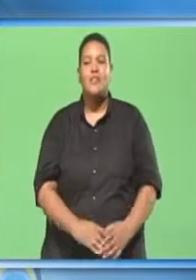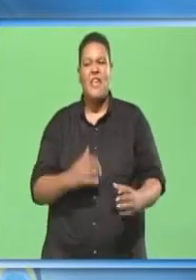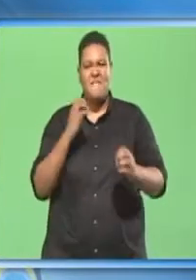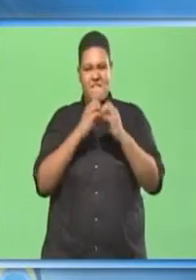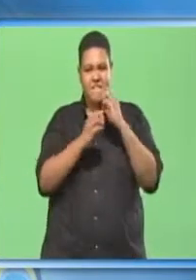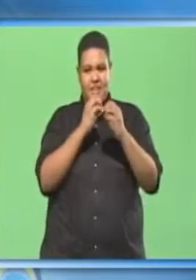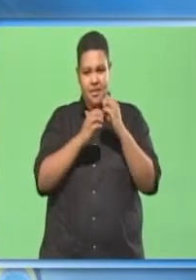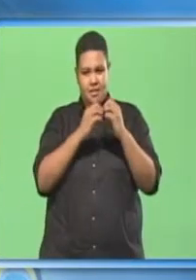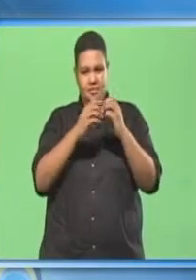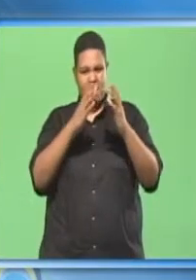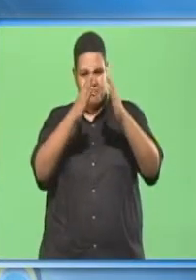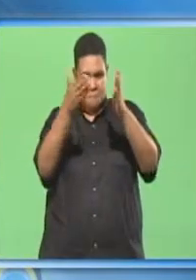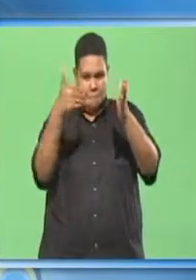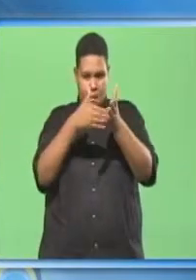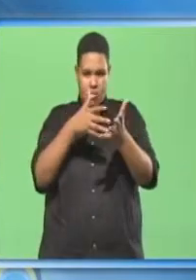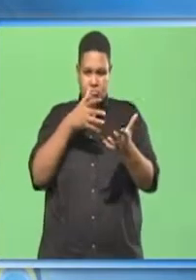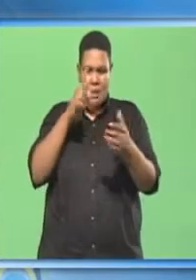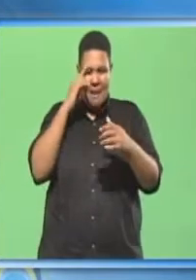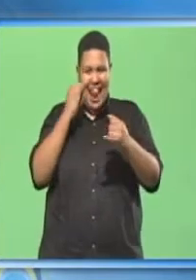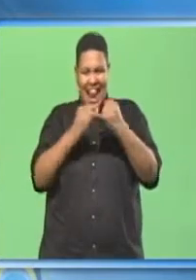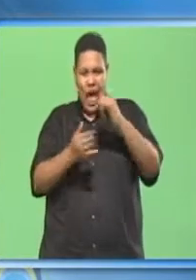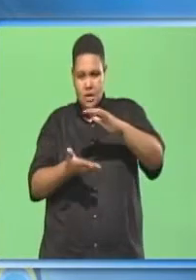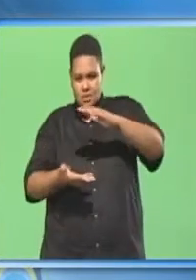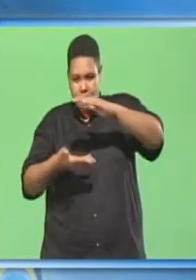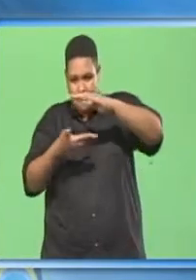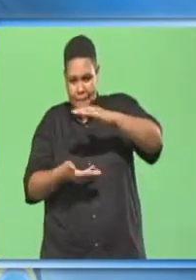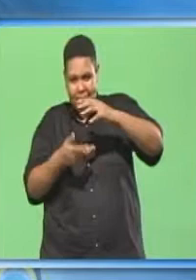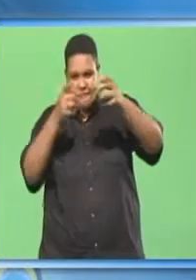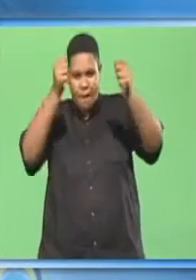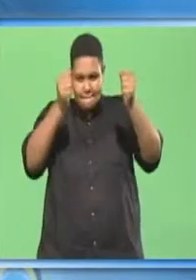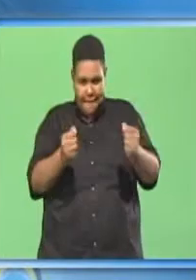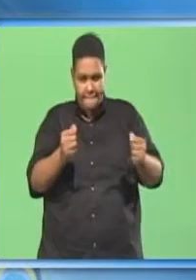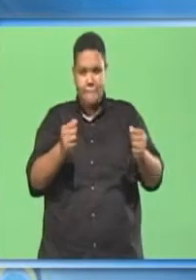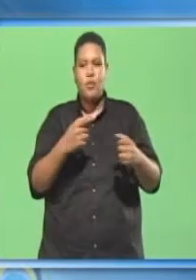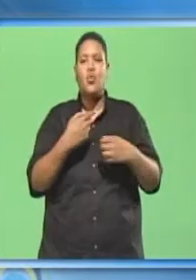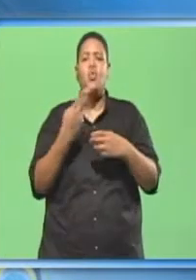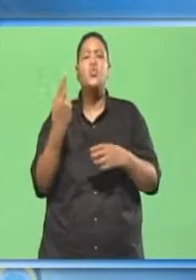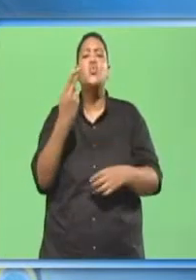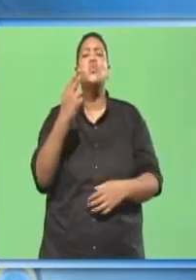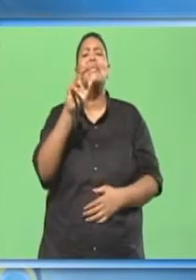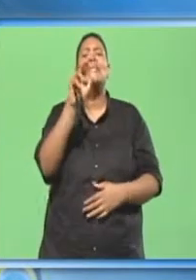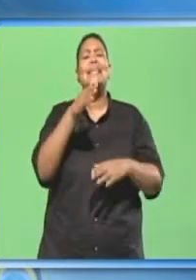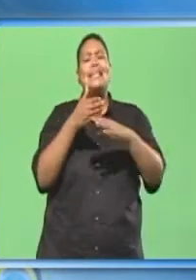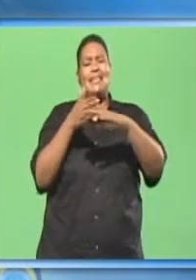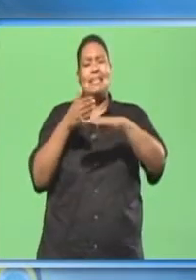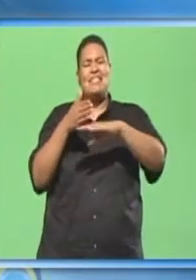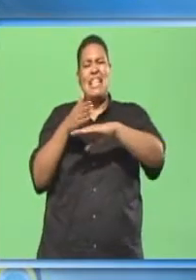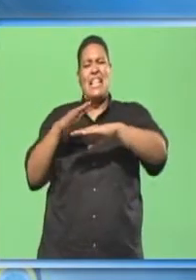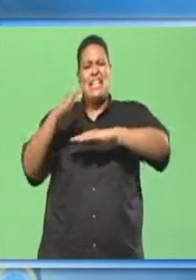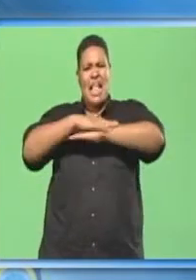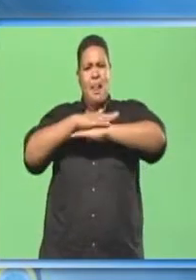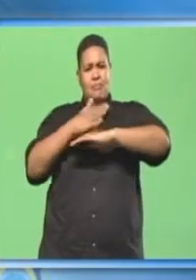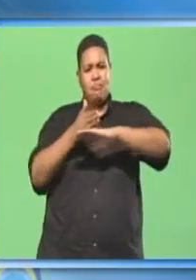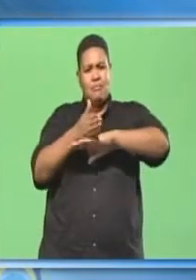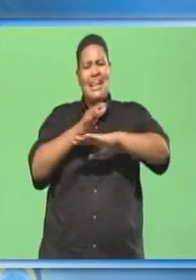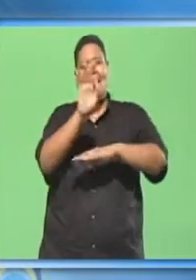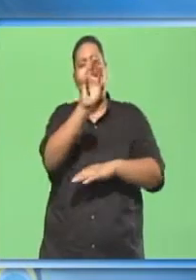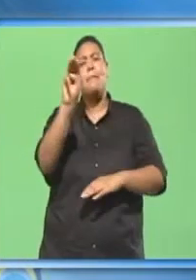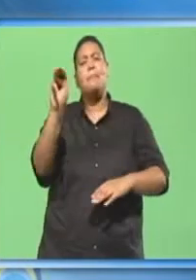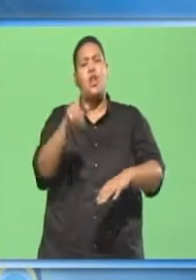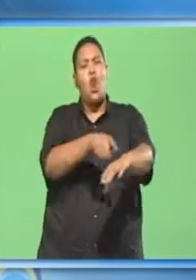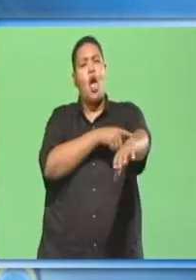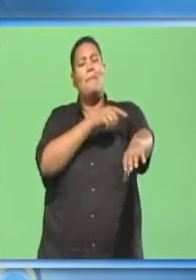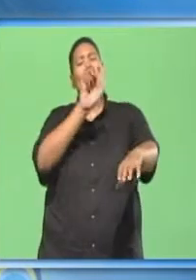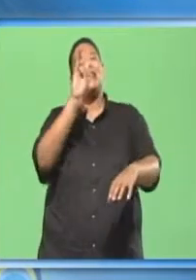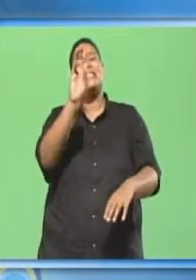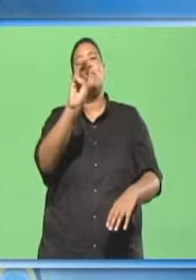Fixing the carcass to the base. Use the table saw and make a tongue 9 mm long by 6 mm thick on a piece of